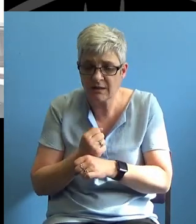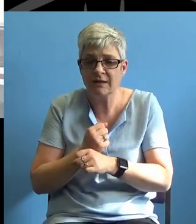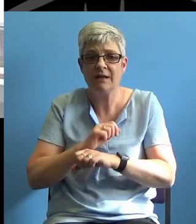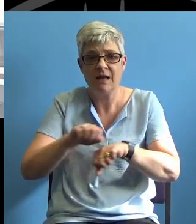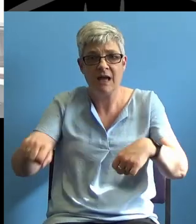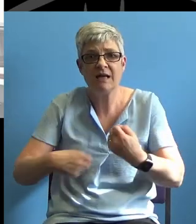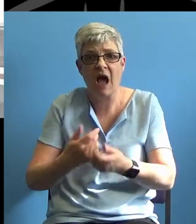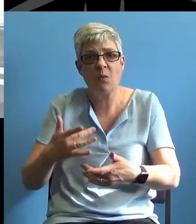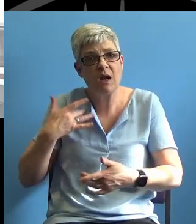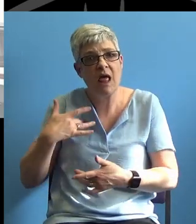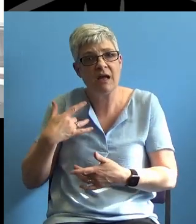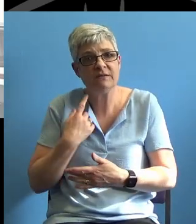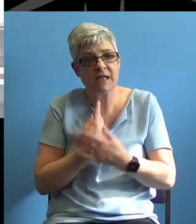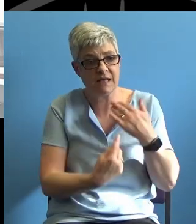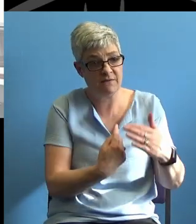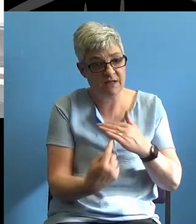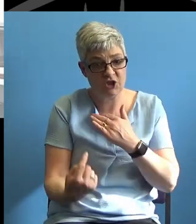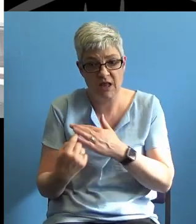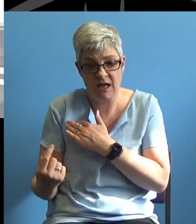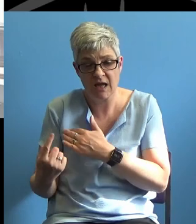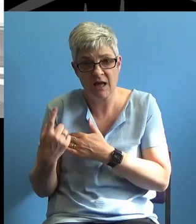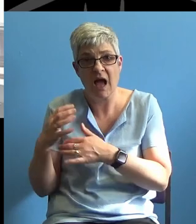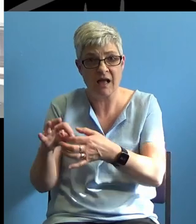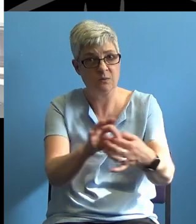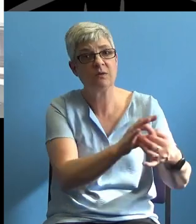and collectively.